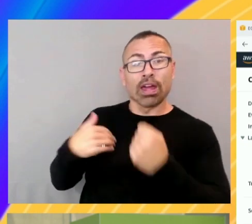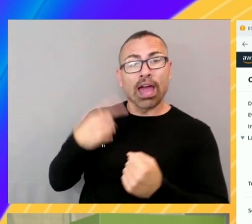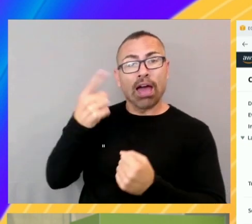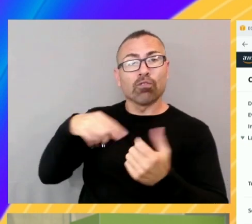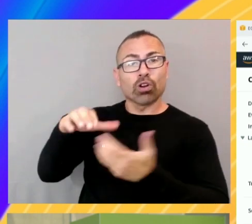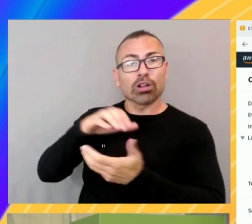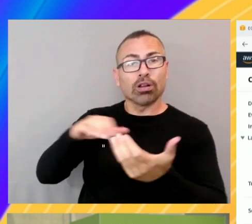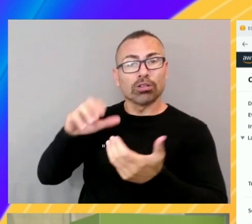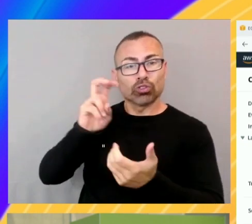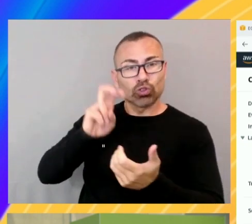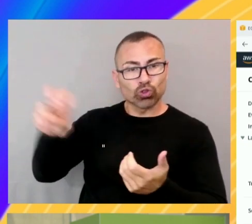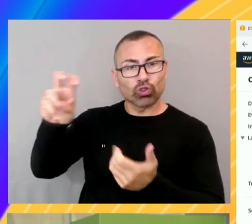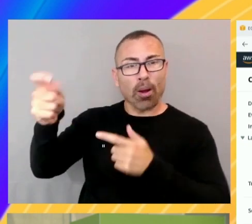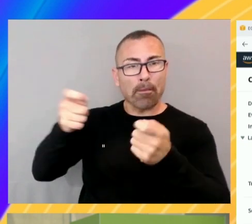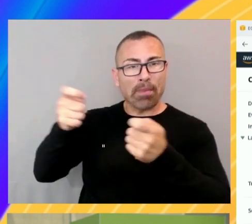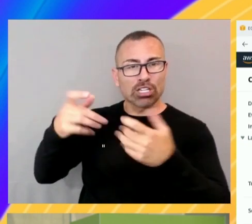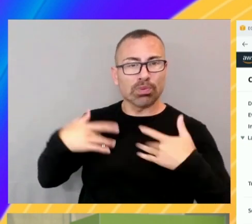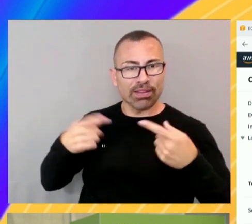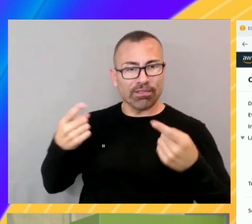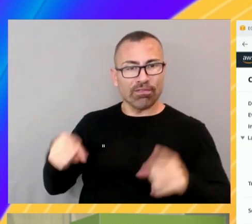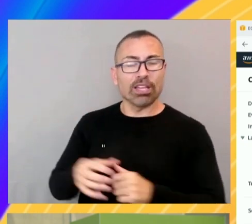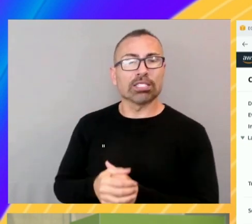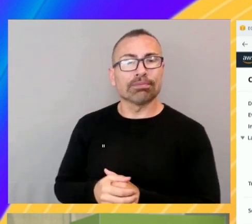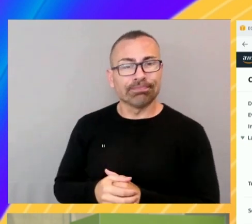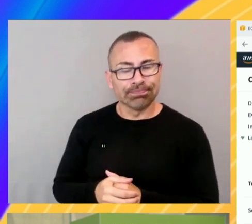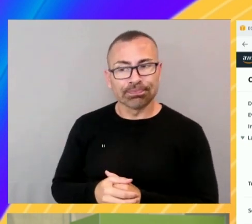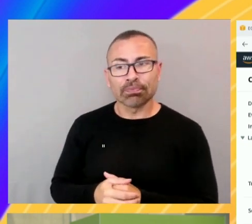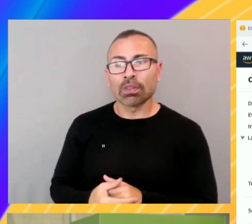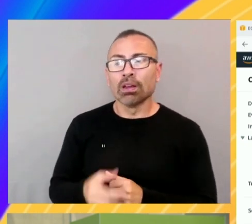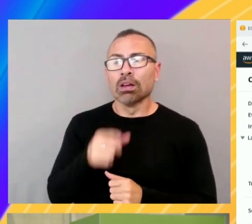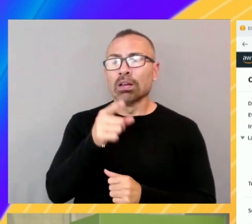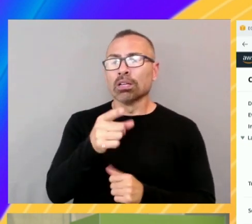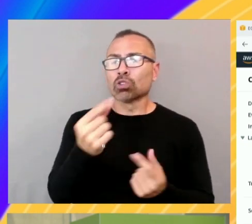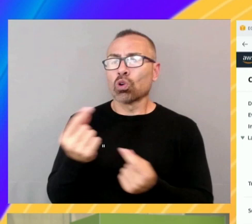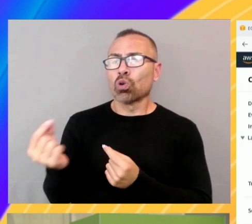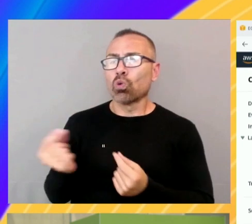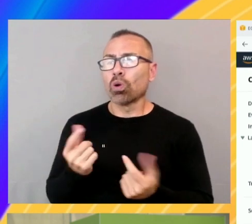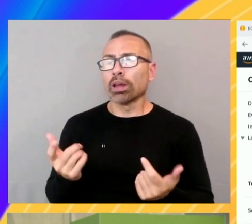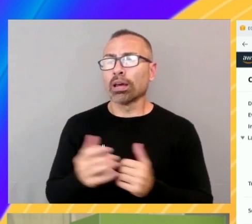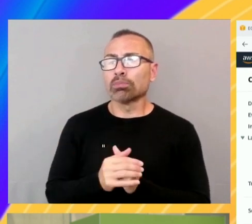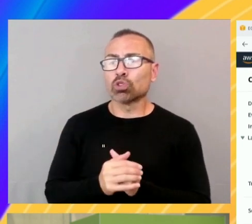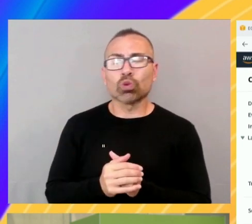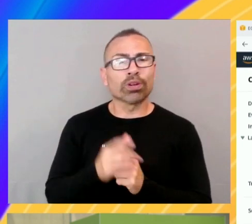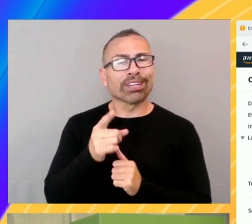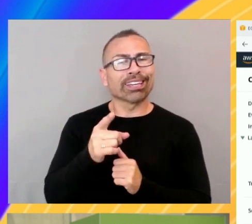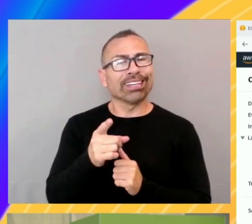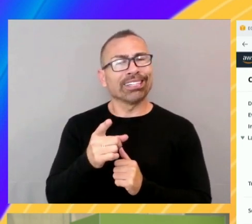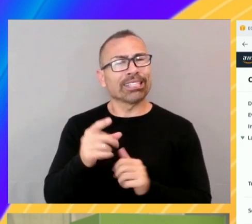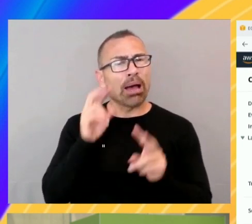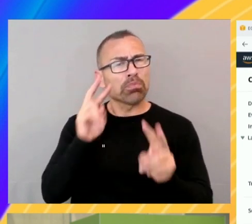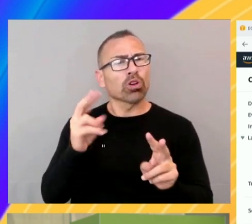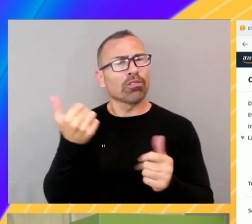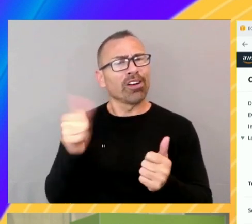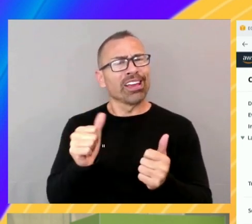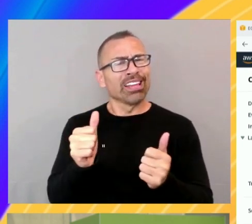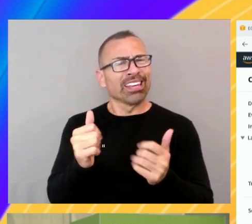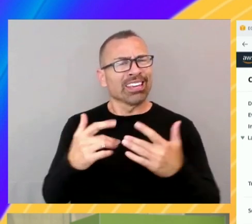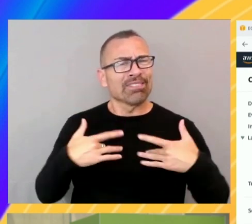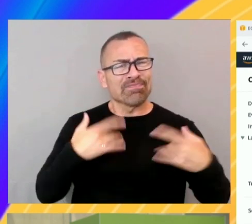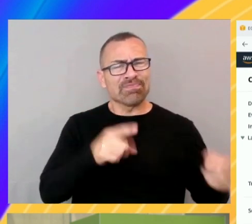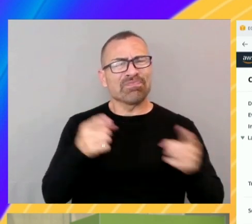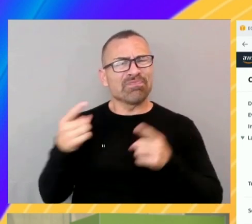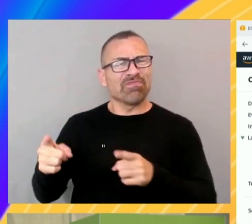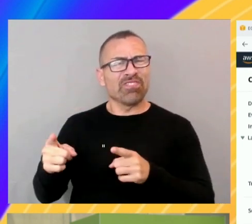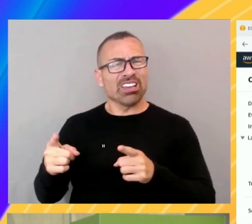events. And so what I'm doing here is I'm actually looking for any events related to that instance. Okay. So if I run